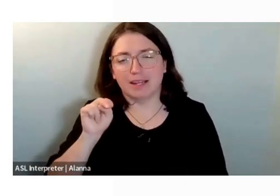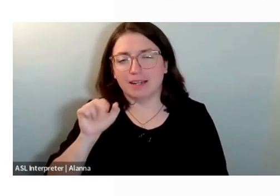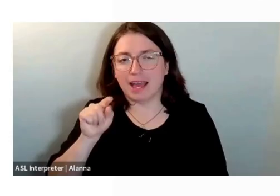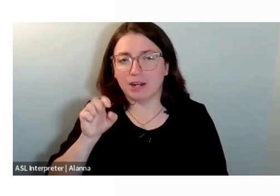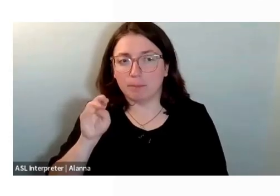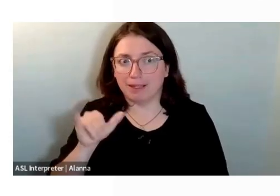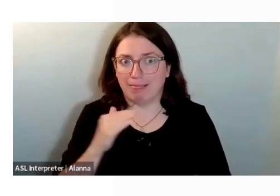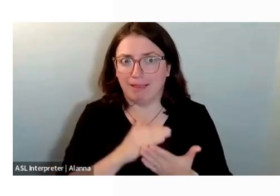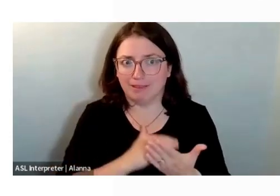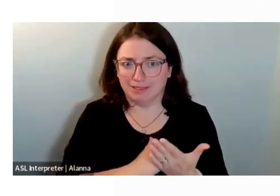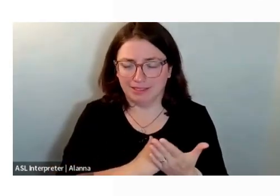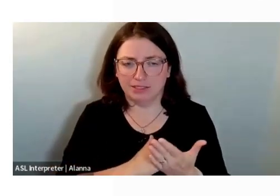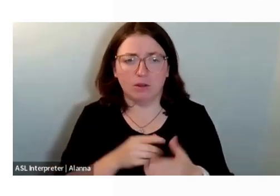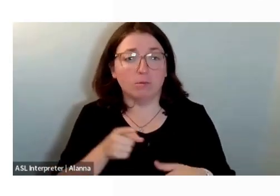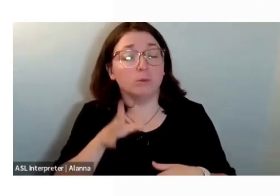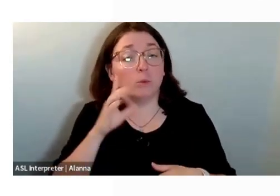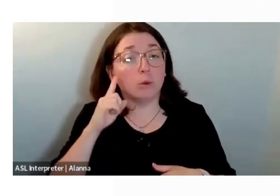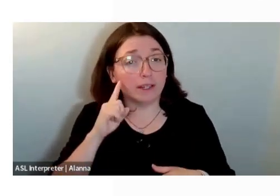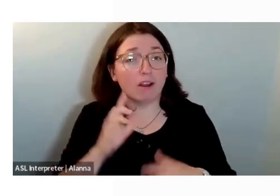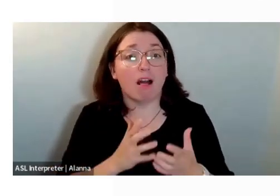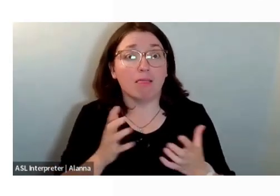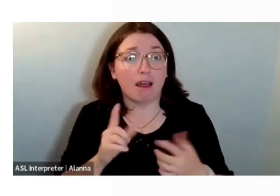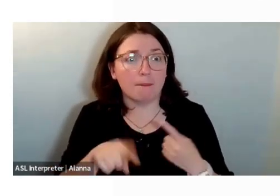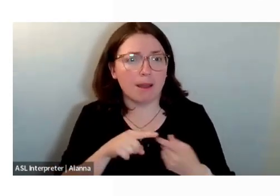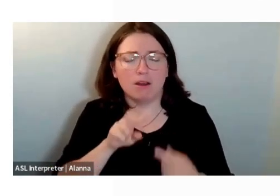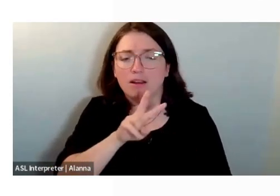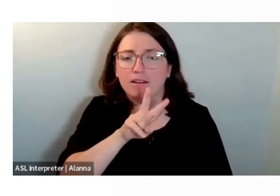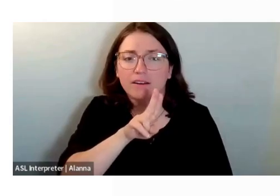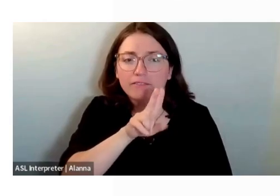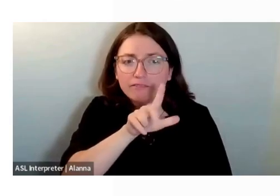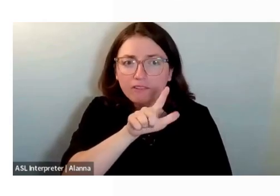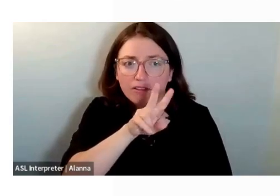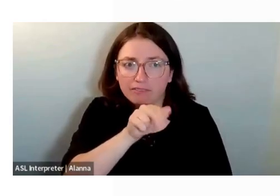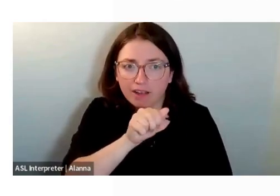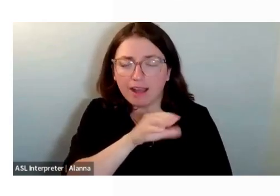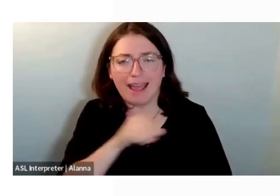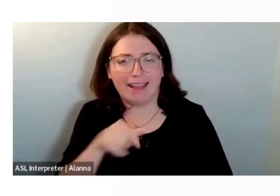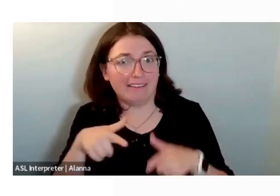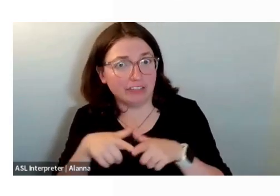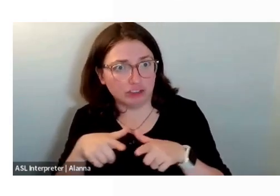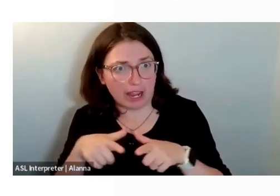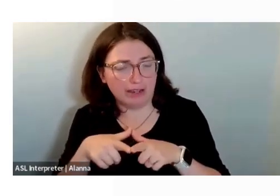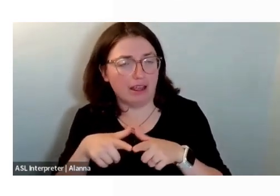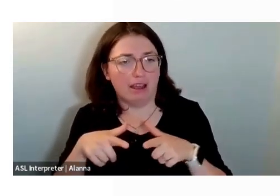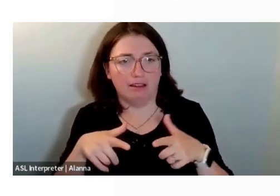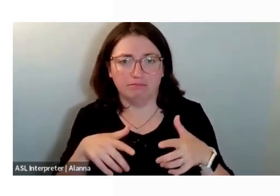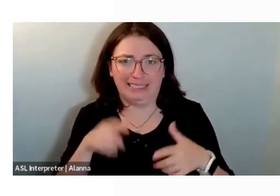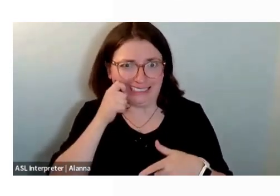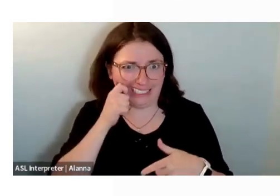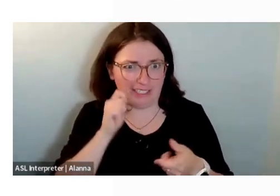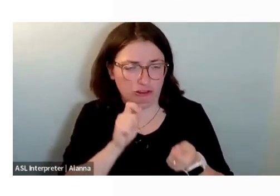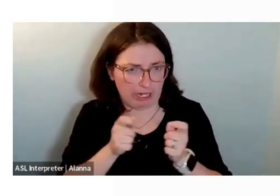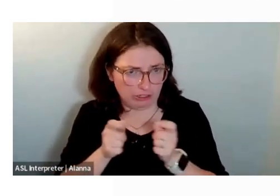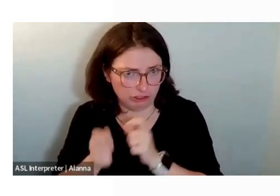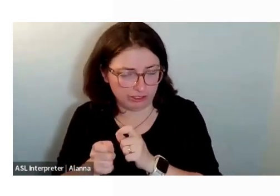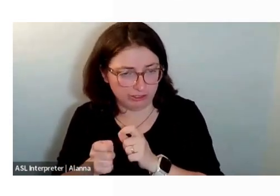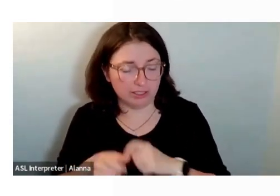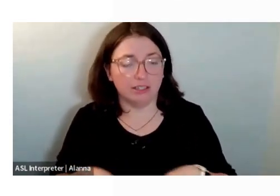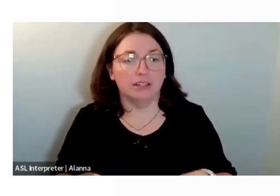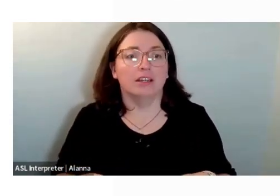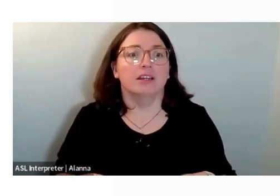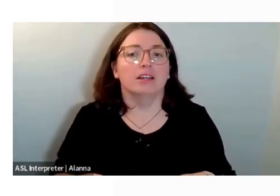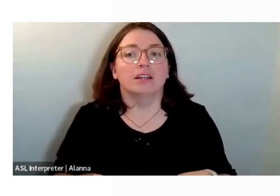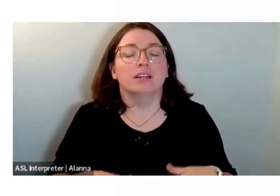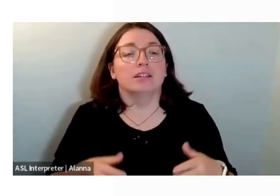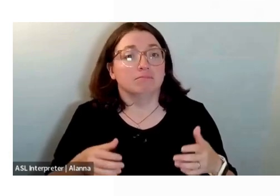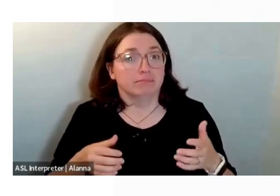a lot about vulva and vagina skin changes. So A lot of people have understood this